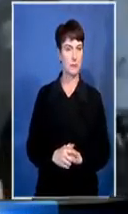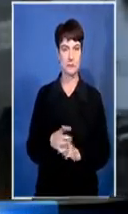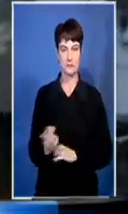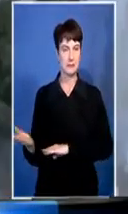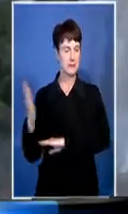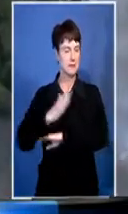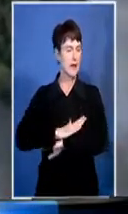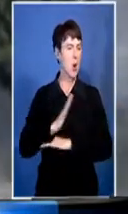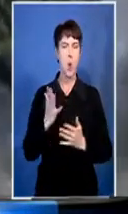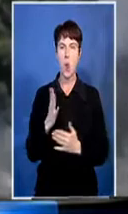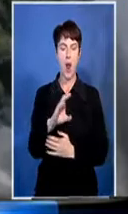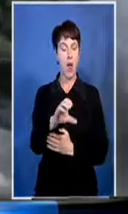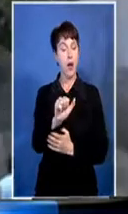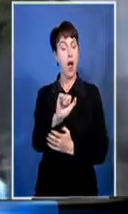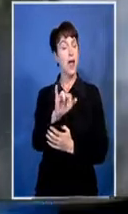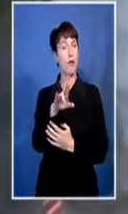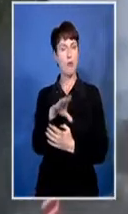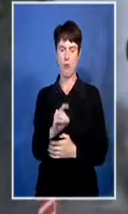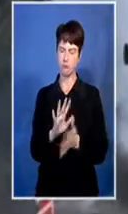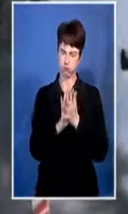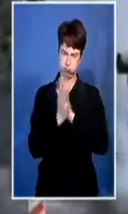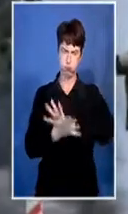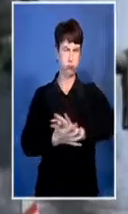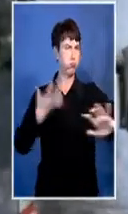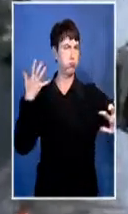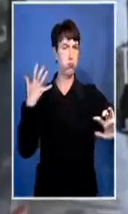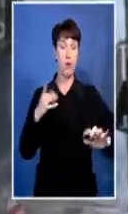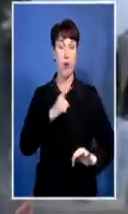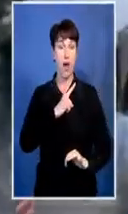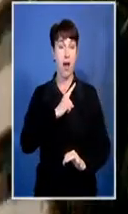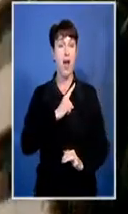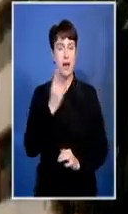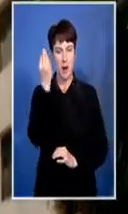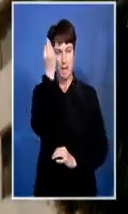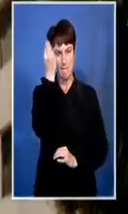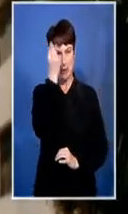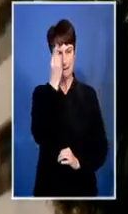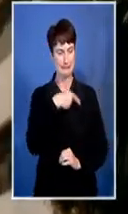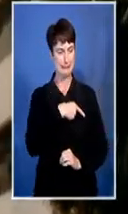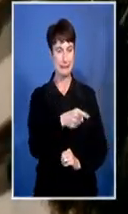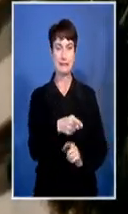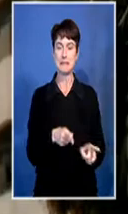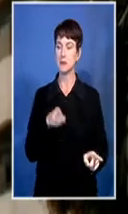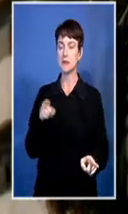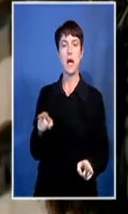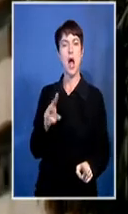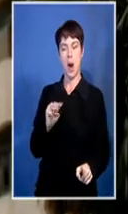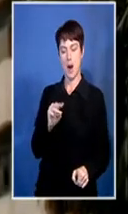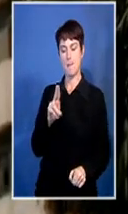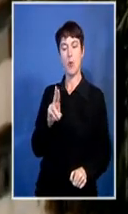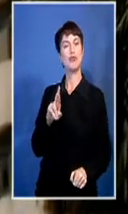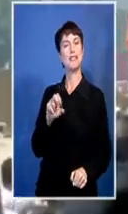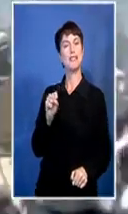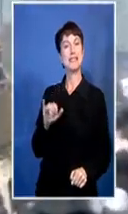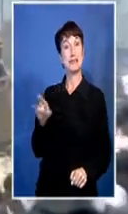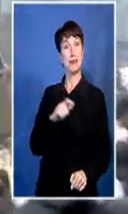been a day of chaos in Cairo. Hours after security forces opened fire on pro-Morsi protesters, the situation